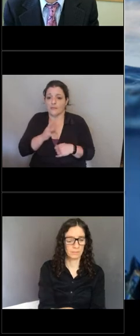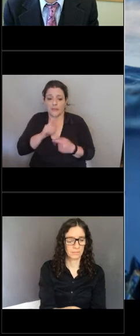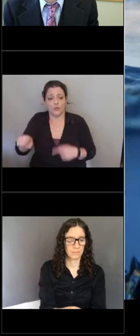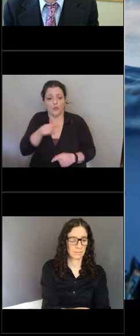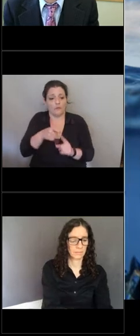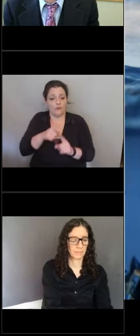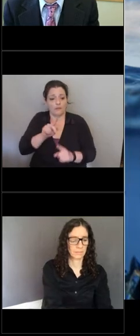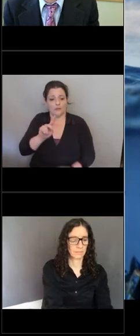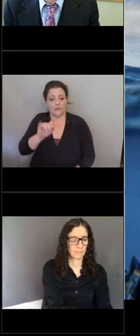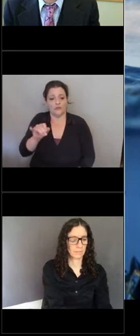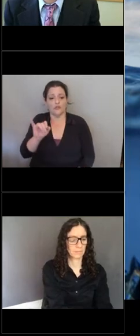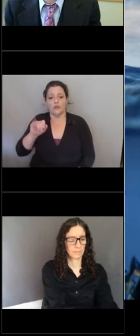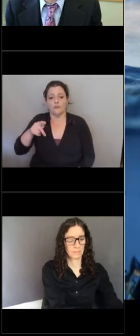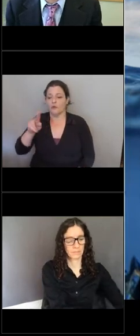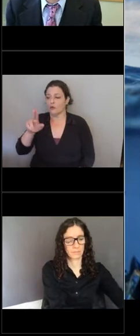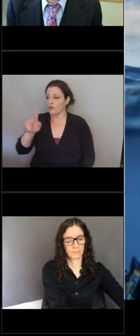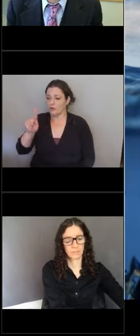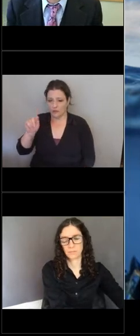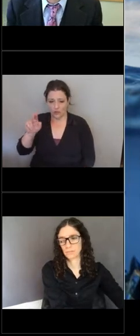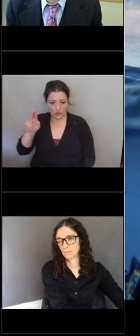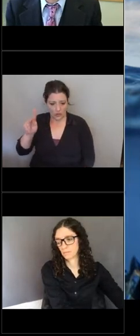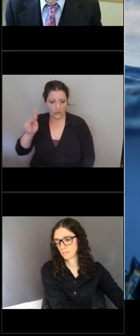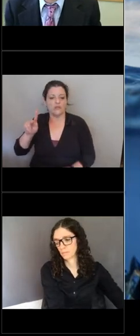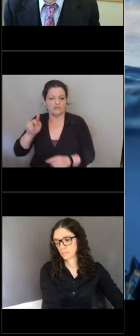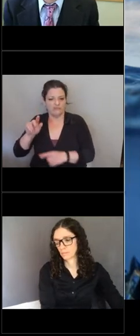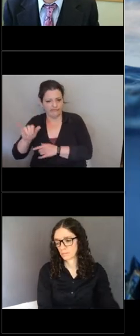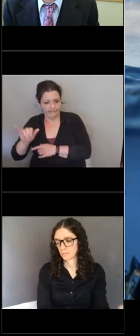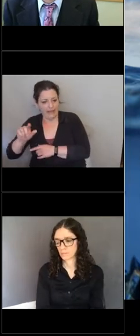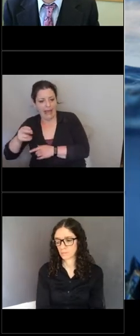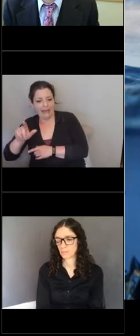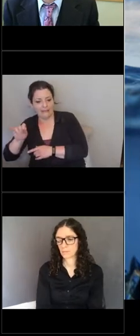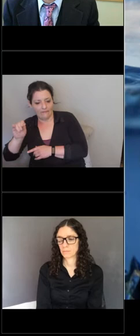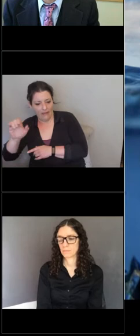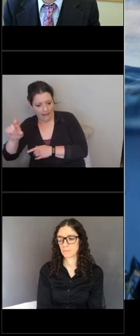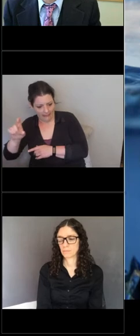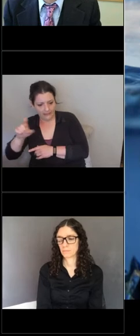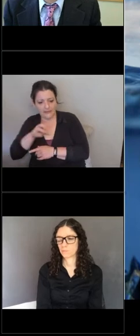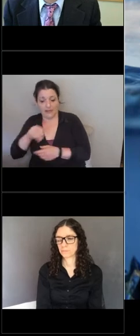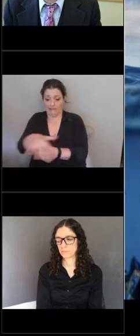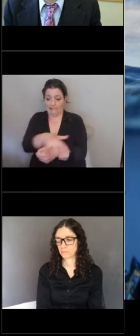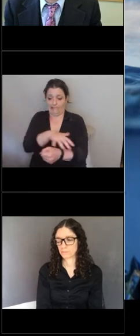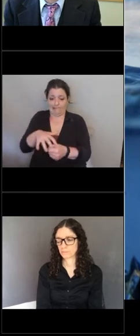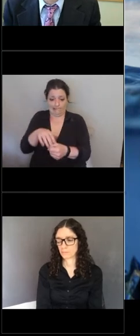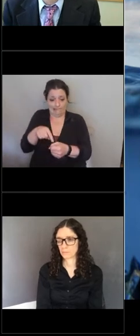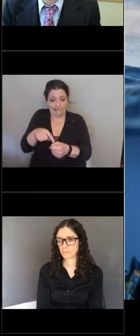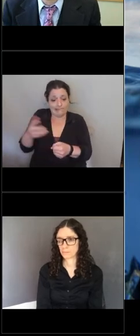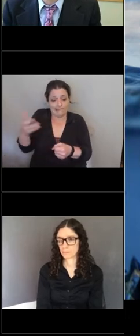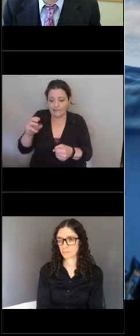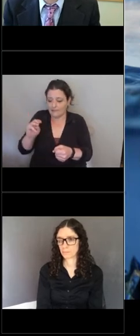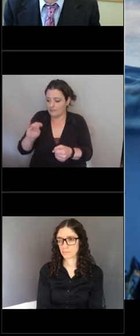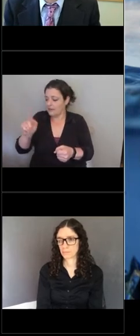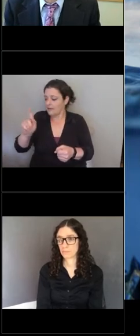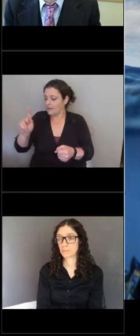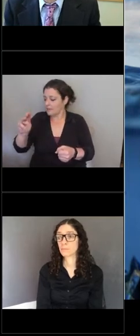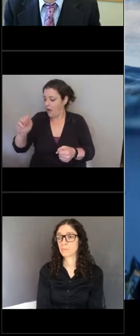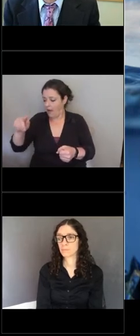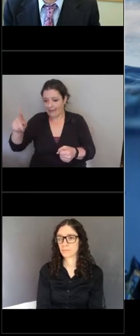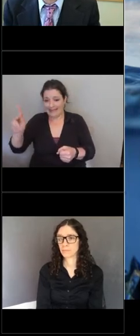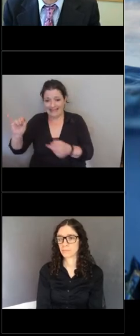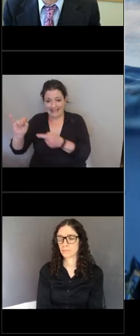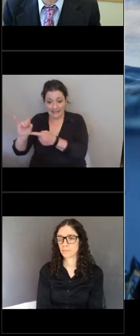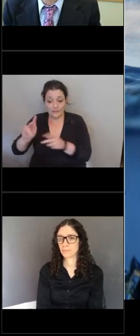Halifax, which is located in Mi'kma'ki, the ancestral and traditional lands of the Mi'kmaq people. And the peace and friendship treaties